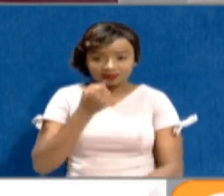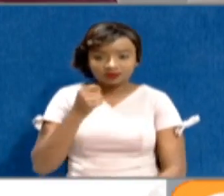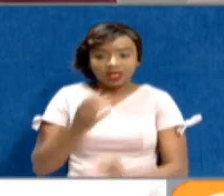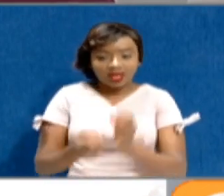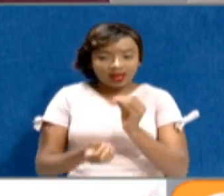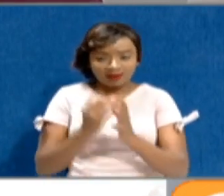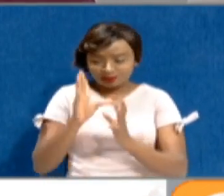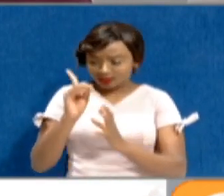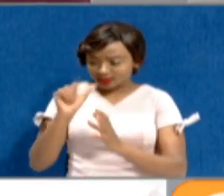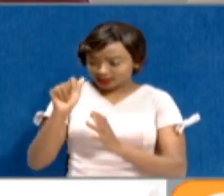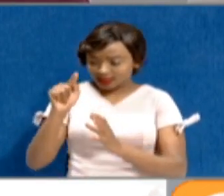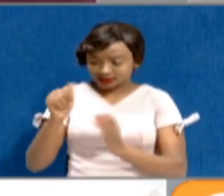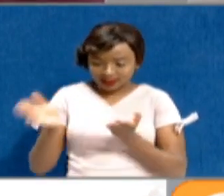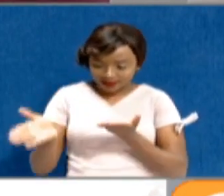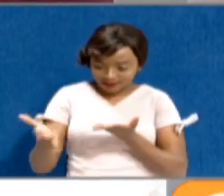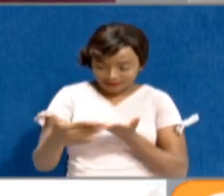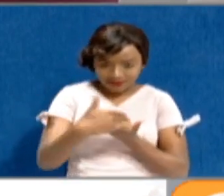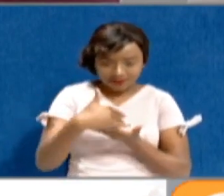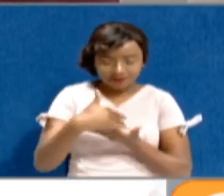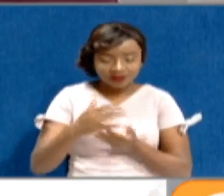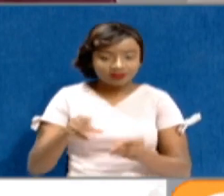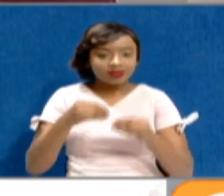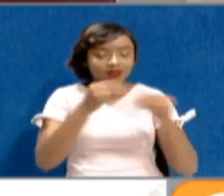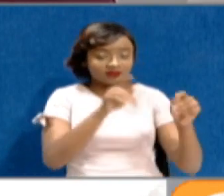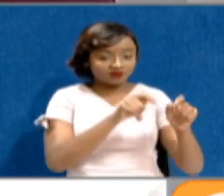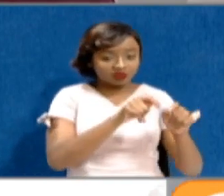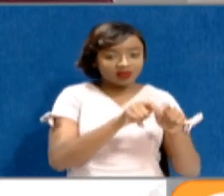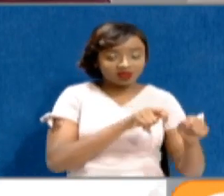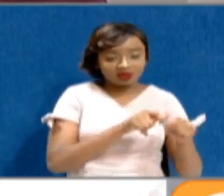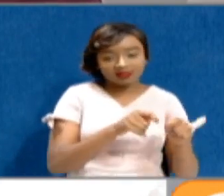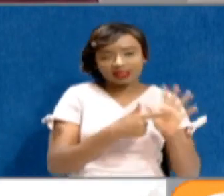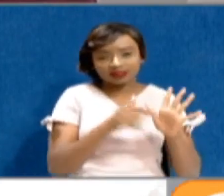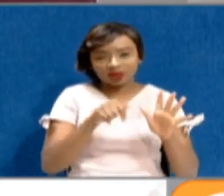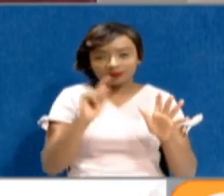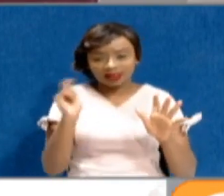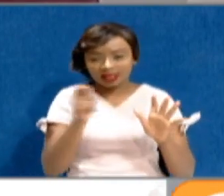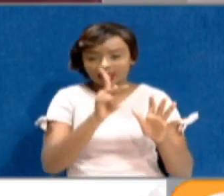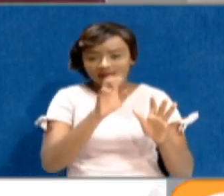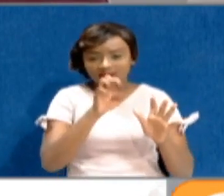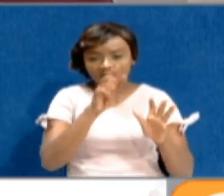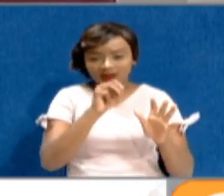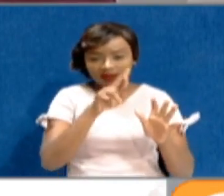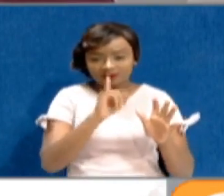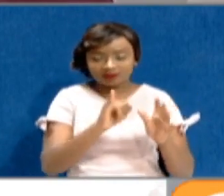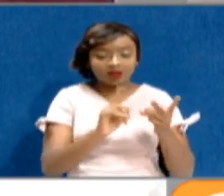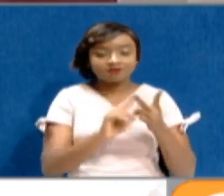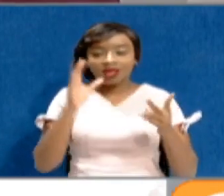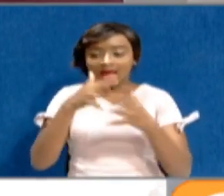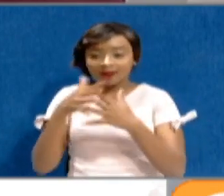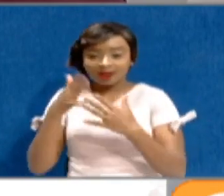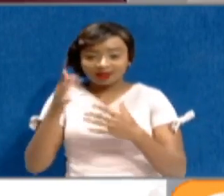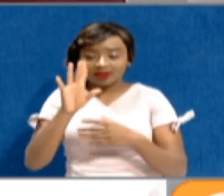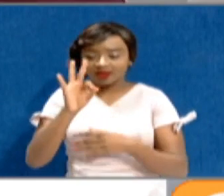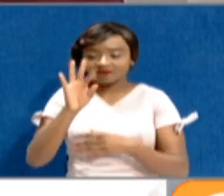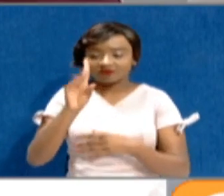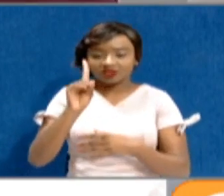you put together all your data. You take it to the regulator in your country. Here it could be KEMRI. In the United States, it's the CDC, it's the